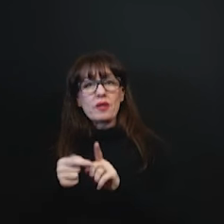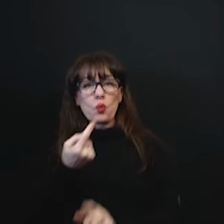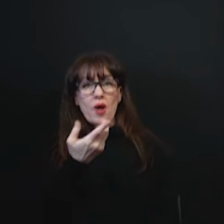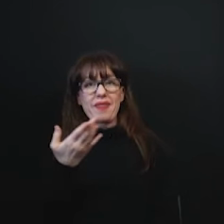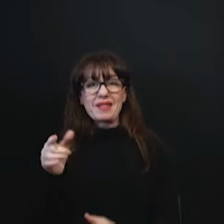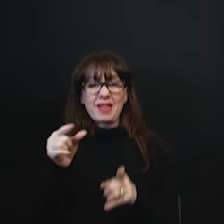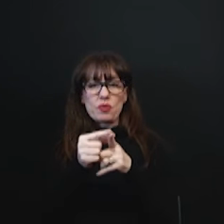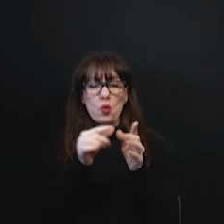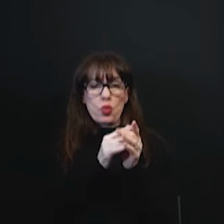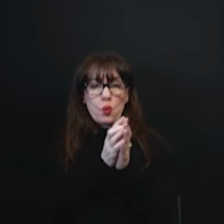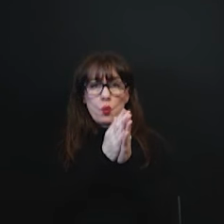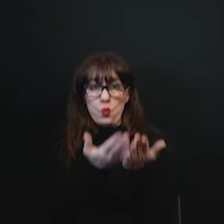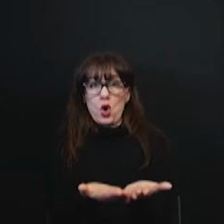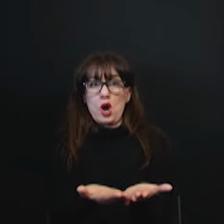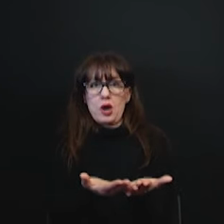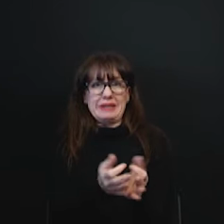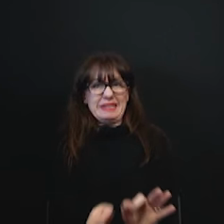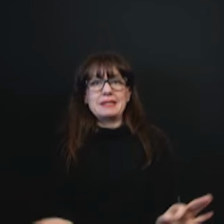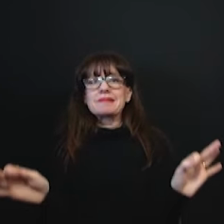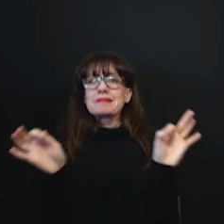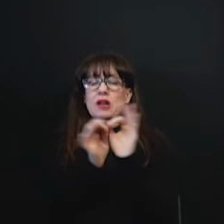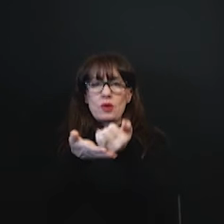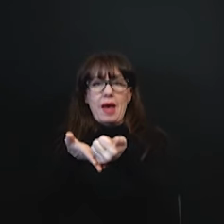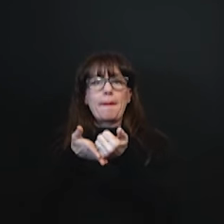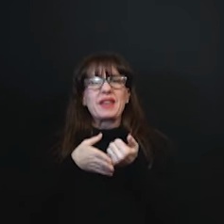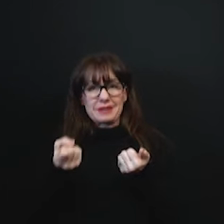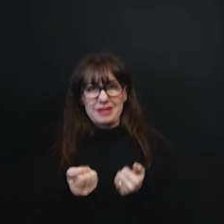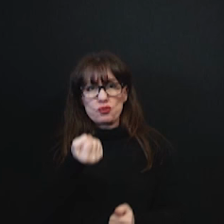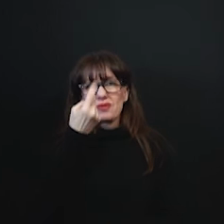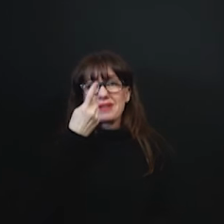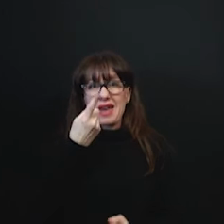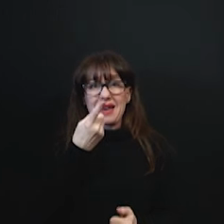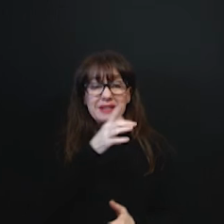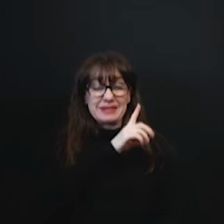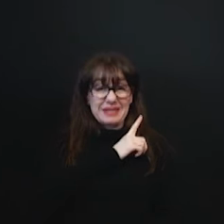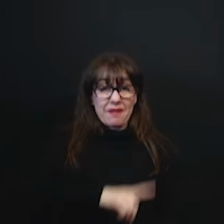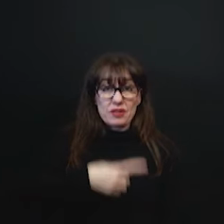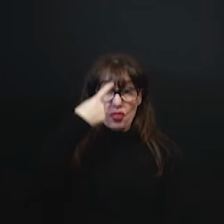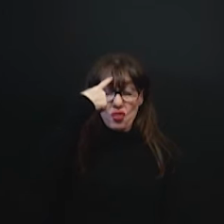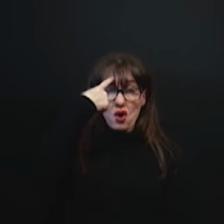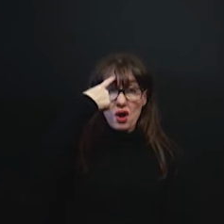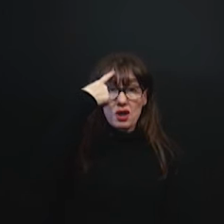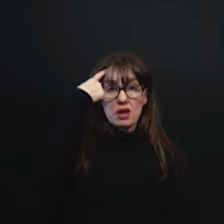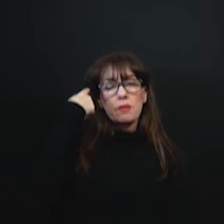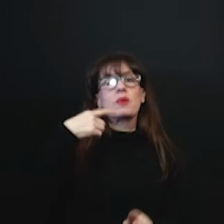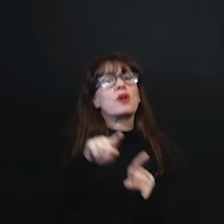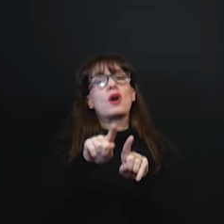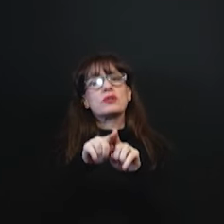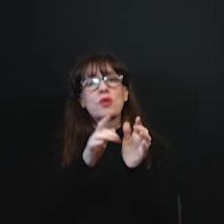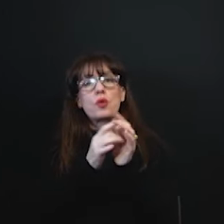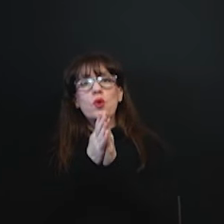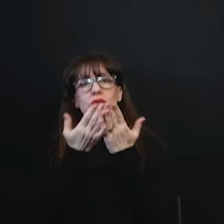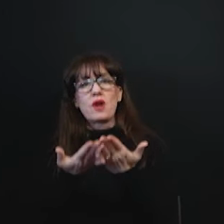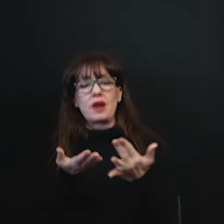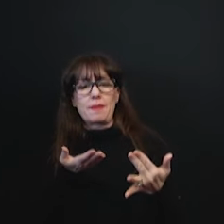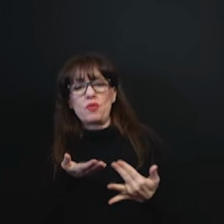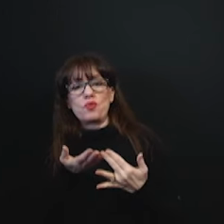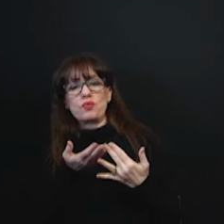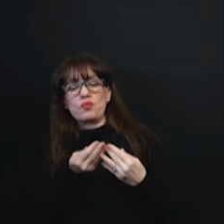the word is essential in helping us understand not only David's thought, but more importantly, the word of God coming